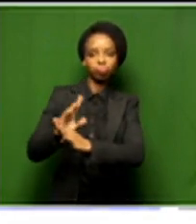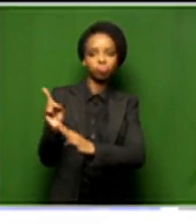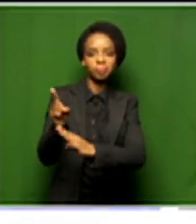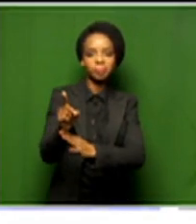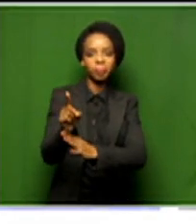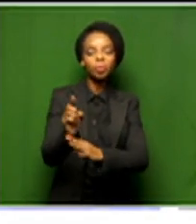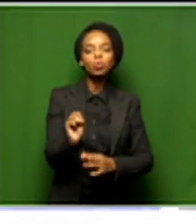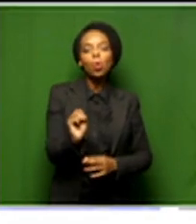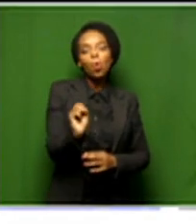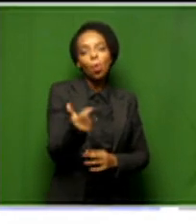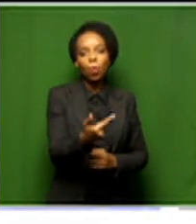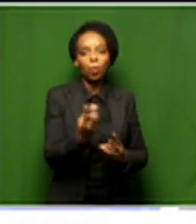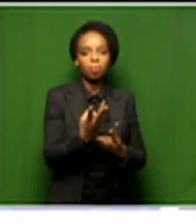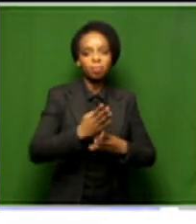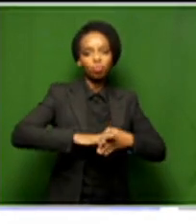a reason to vote.